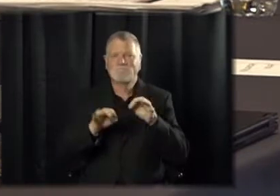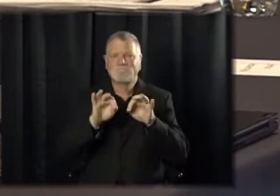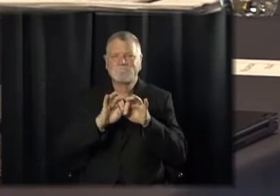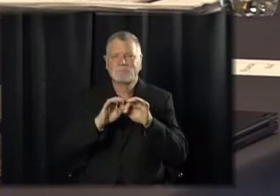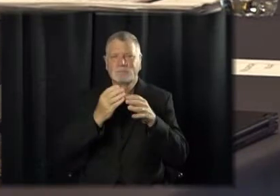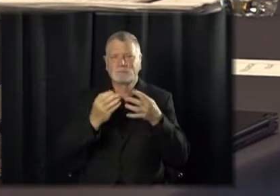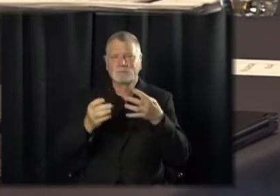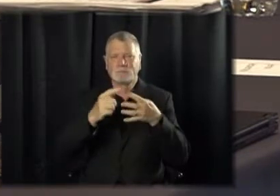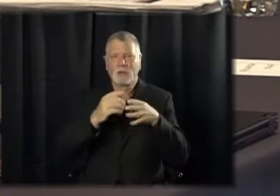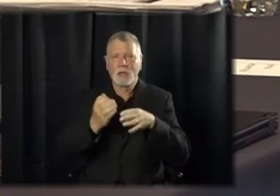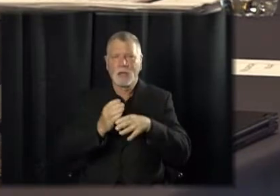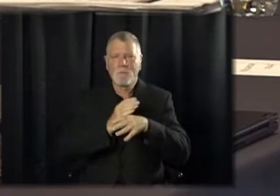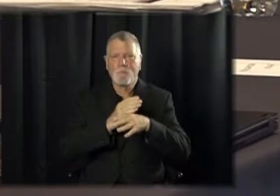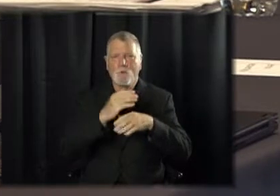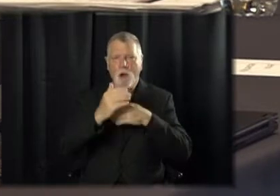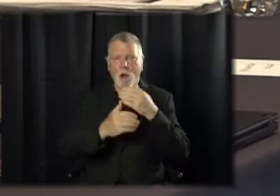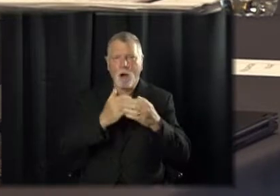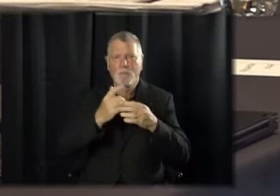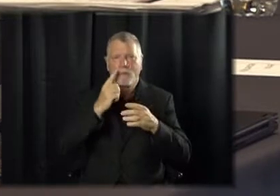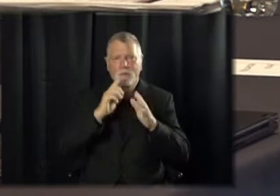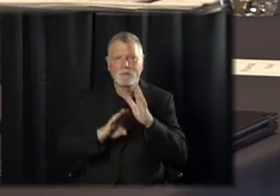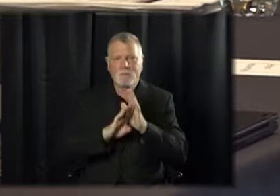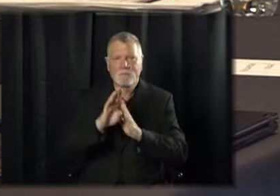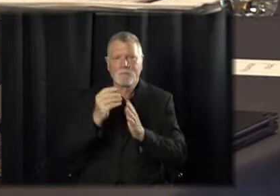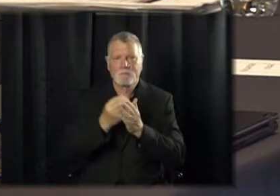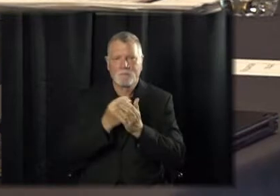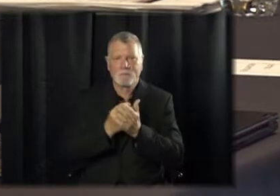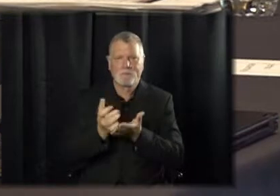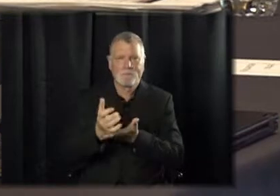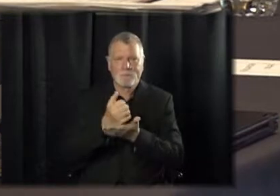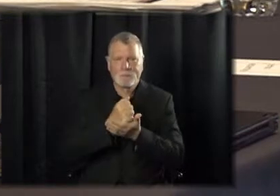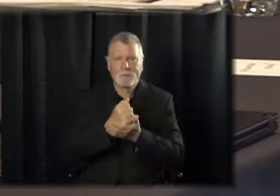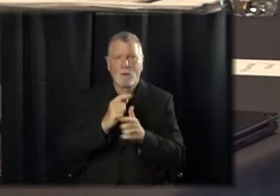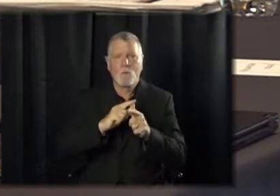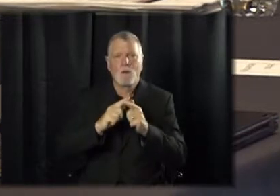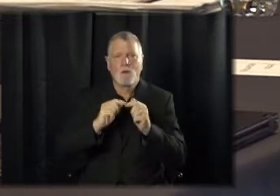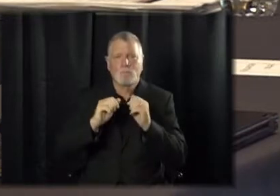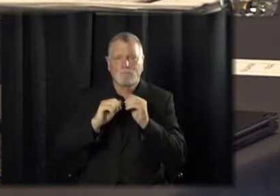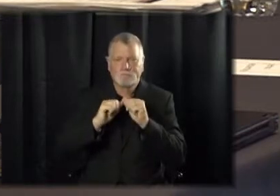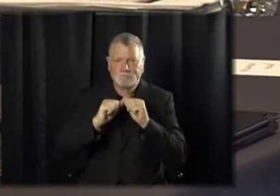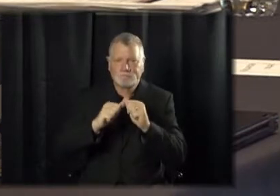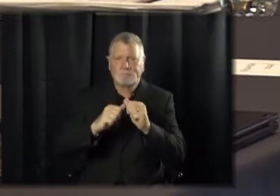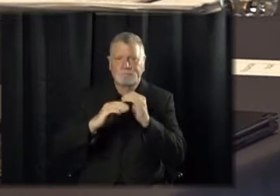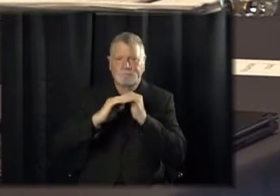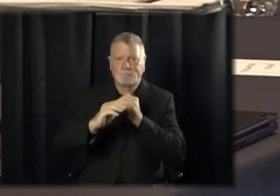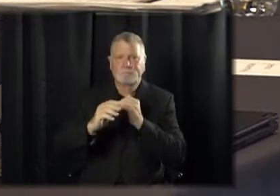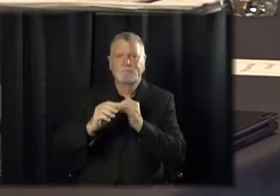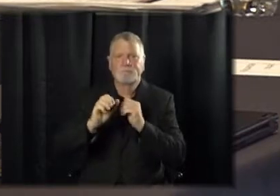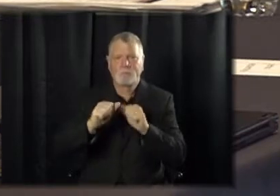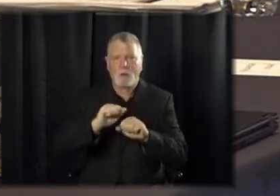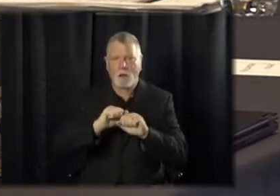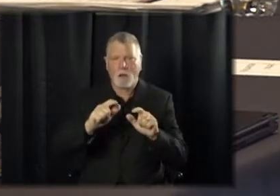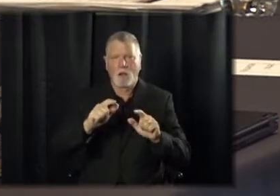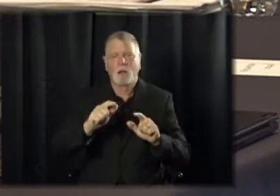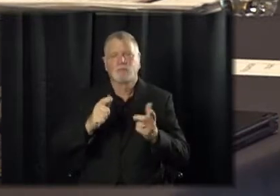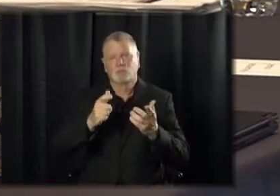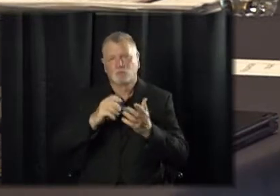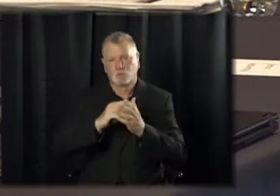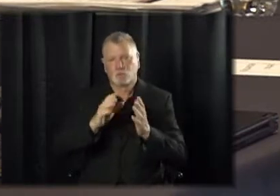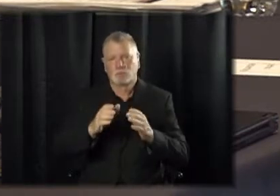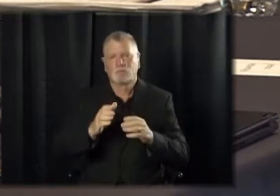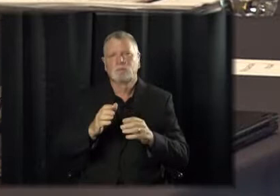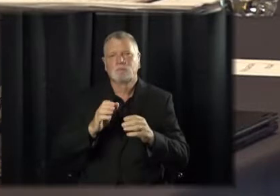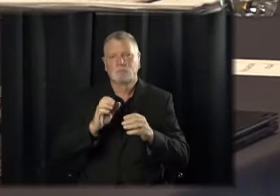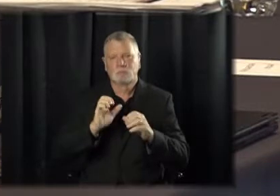on improving operations and increasing revenues, while maintaining accessibility for all students to benefit from an improved